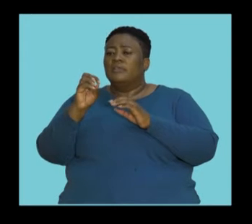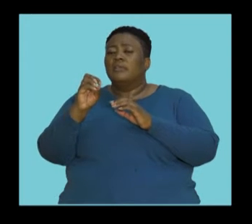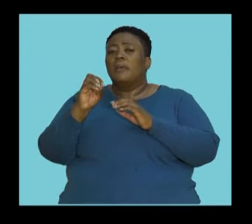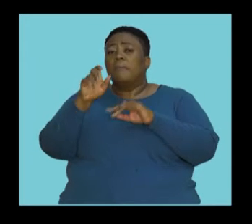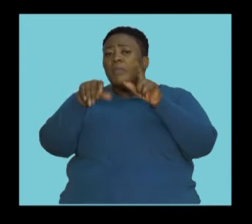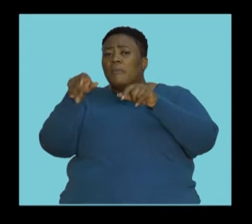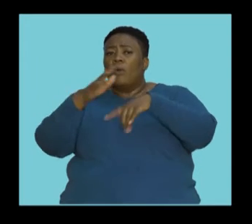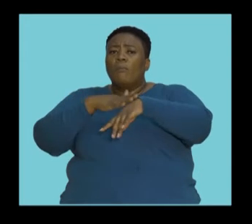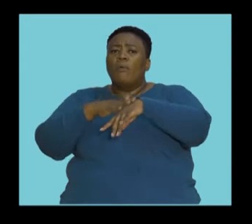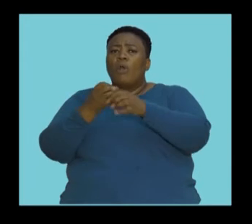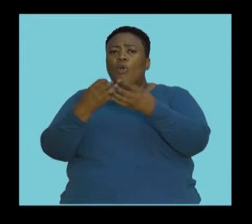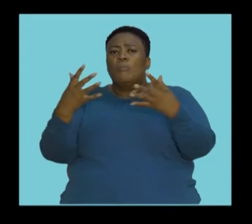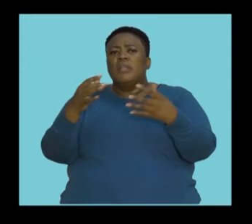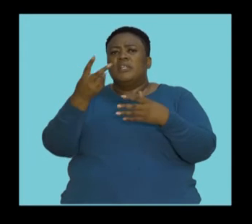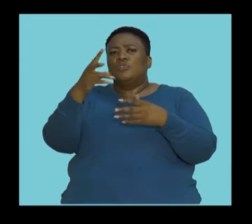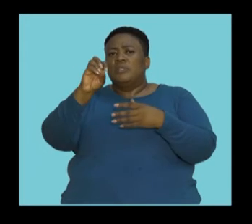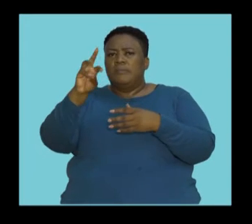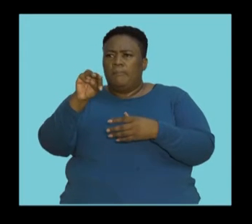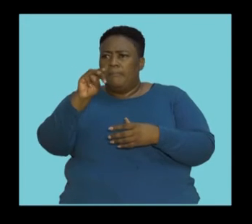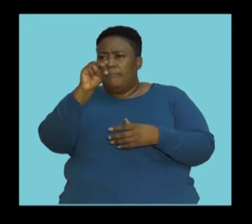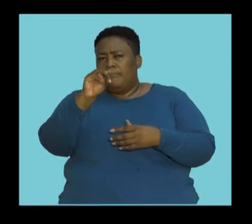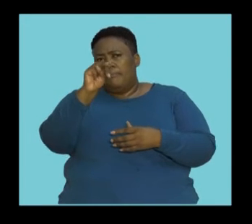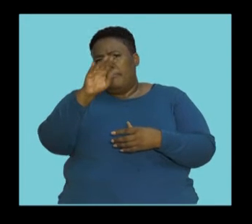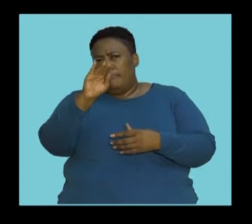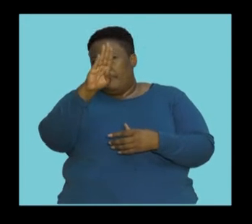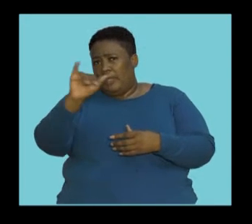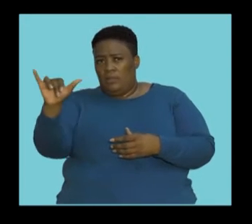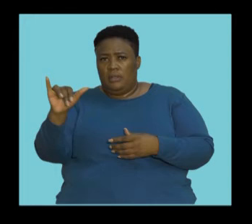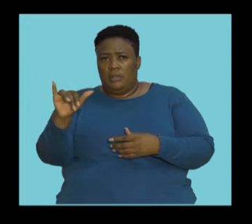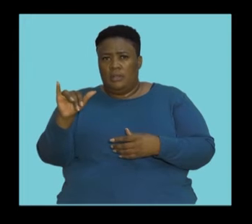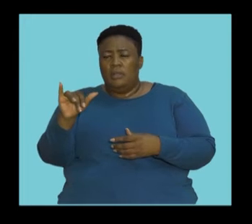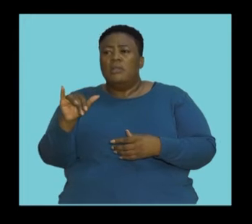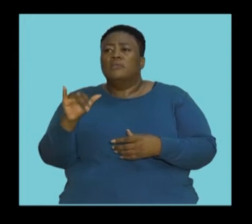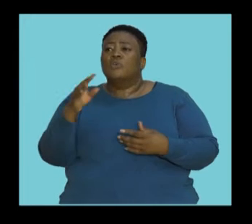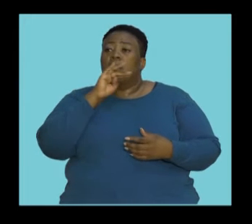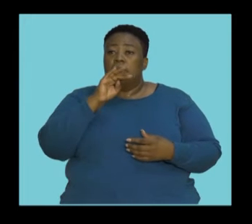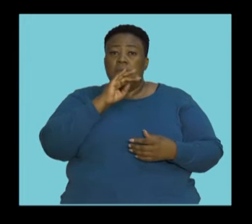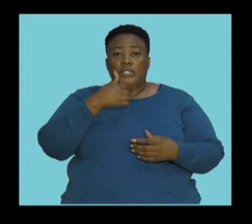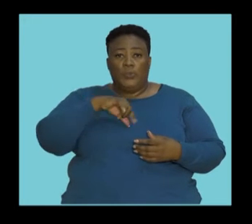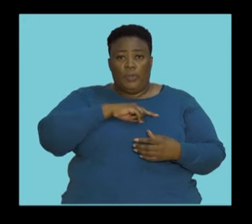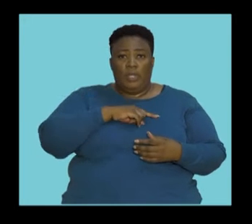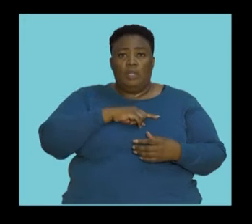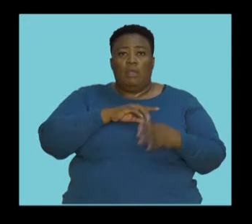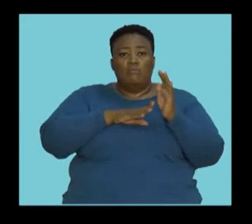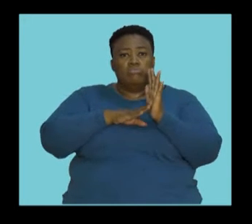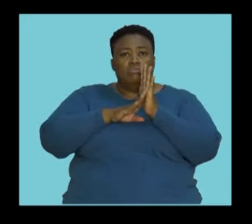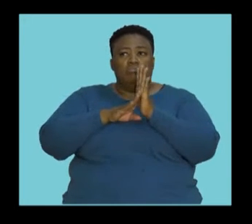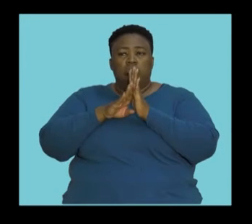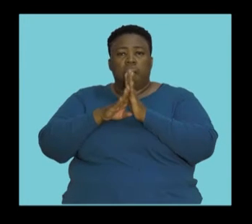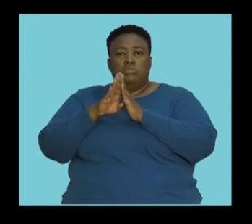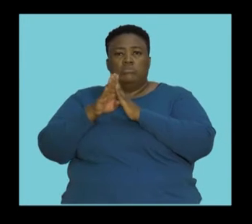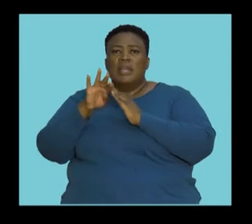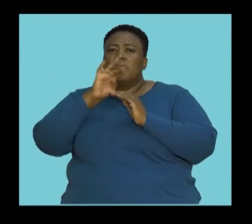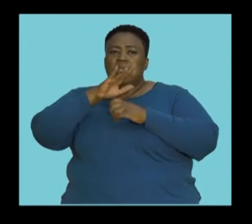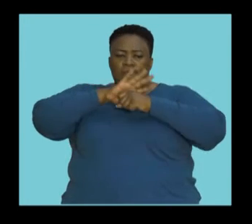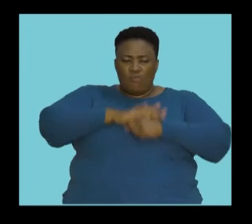2050. What does this mean? This means that we're going to continue with an exponential increase. This will put a lot of